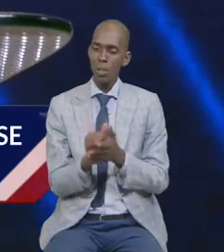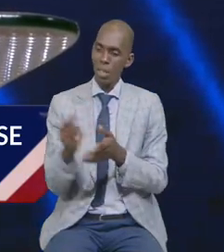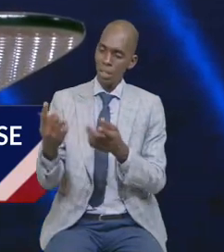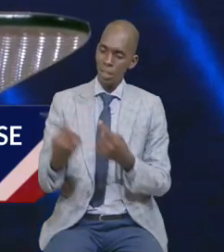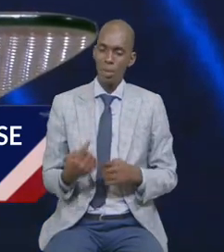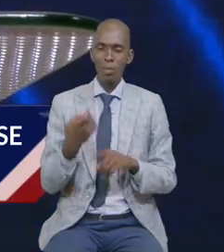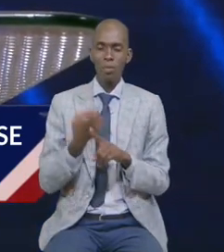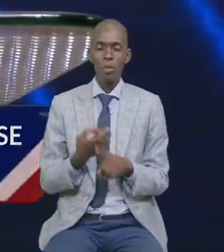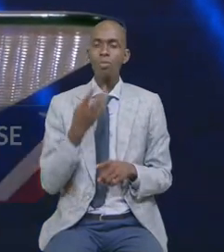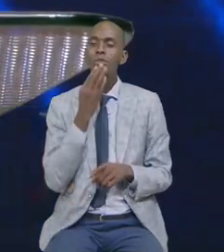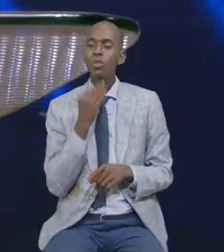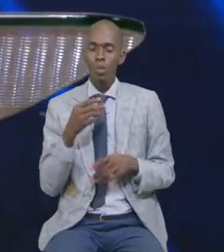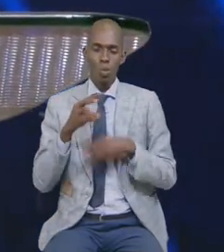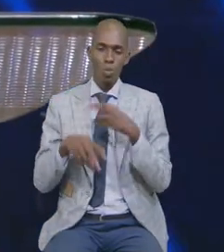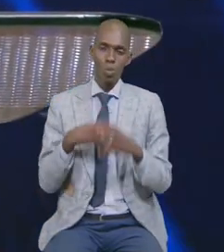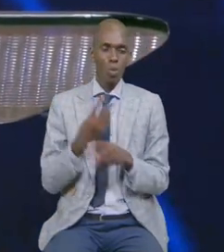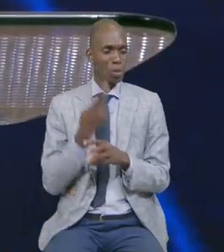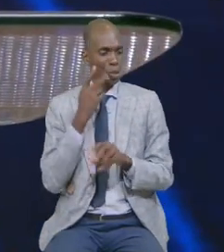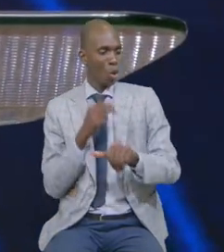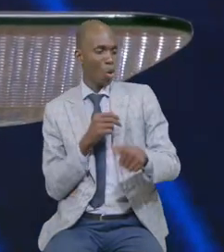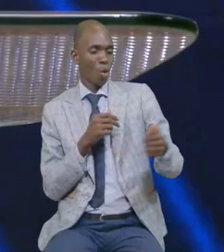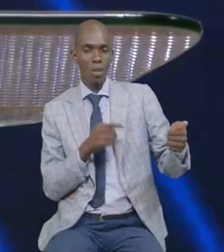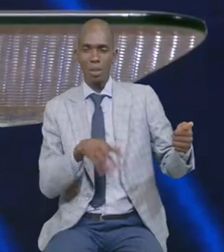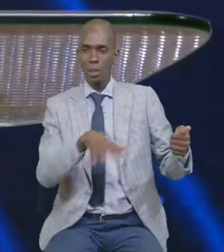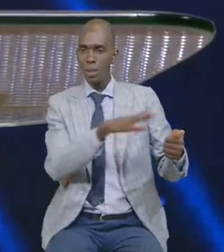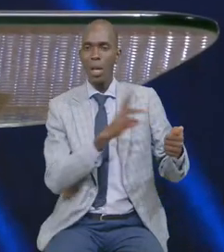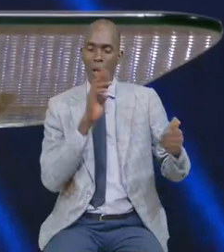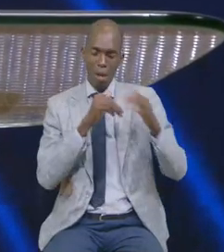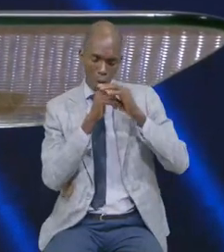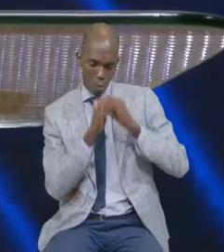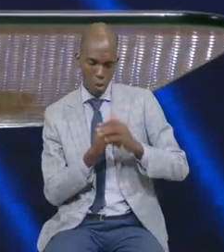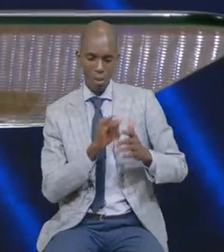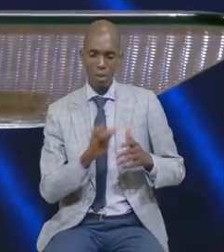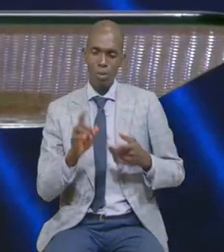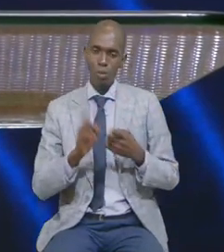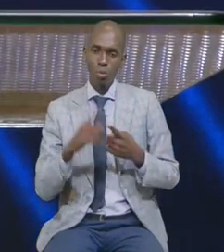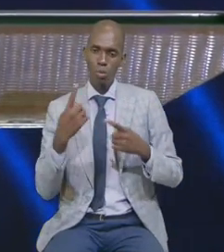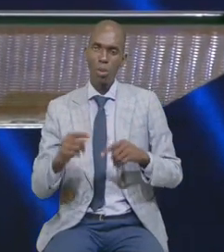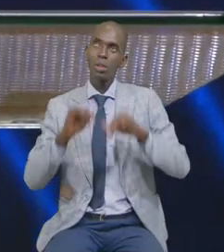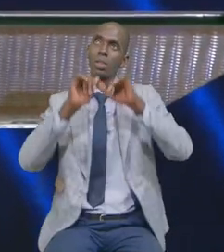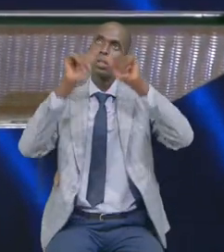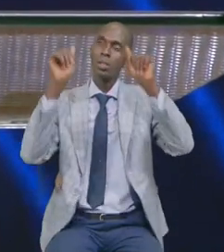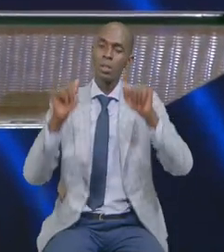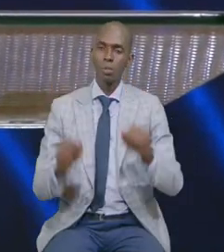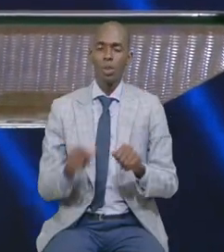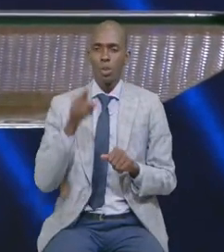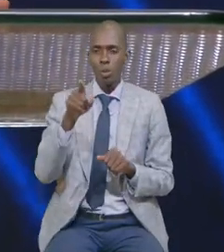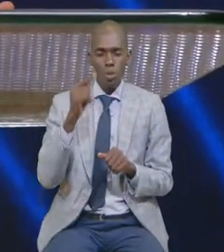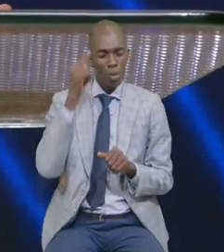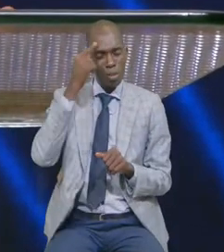from Judah. Look at those other ones. They are bowing down. So if you reconsider and you have